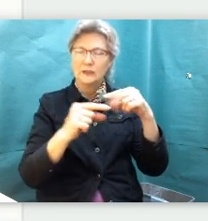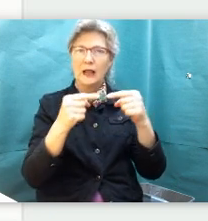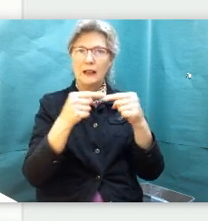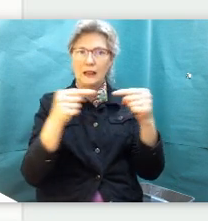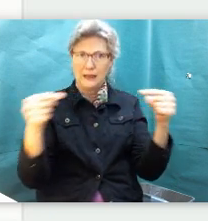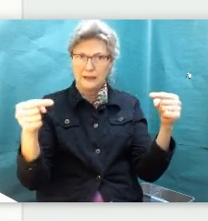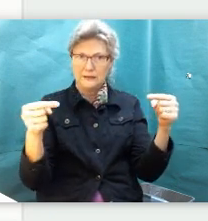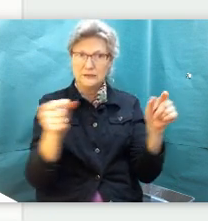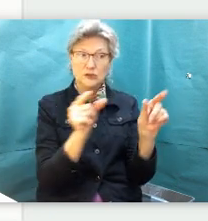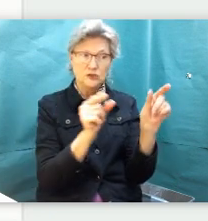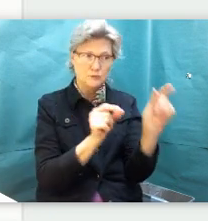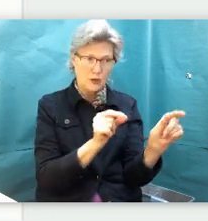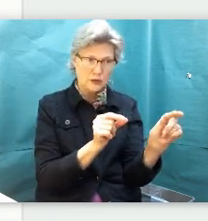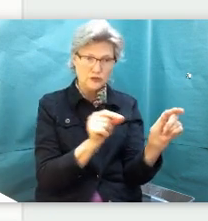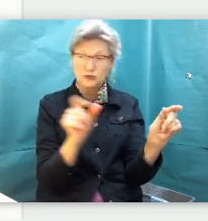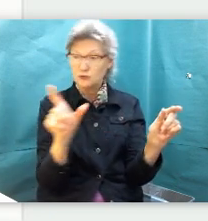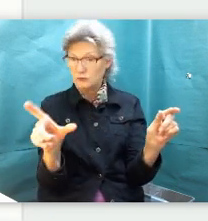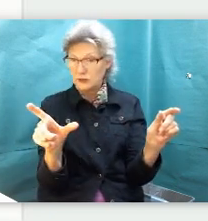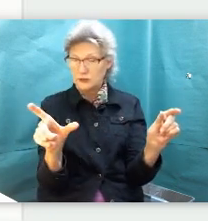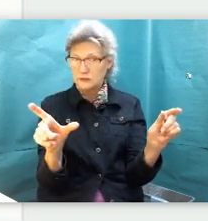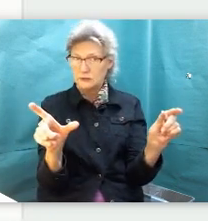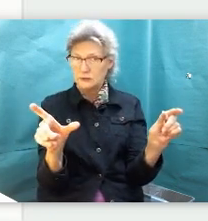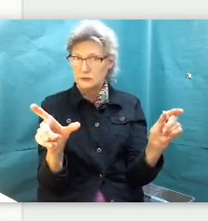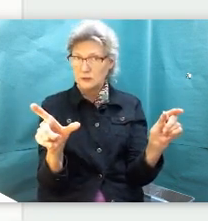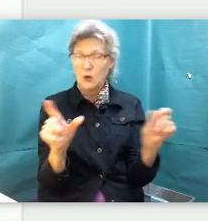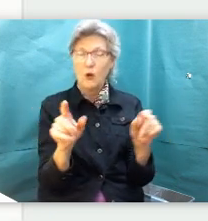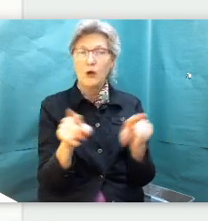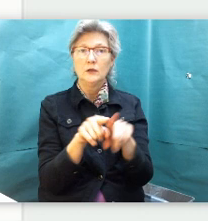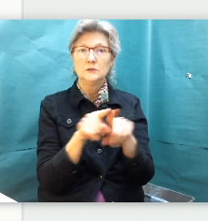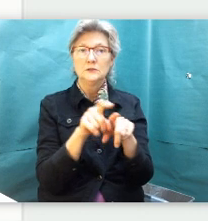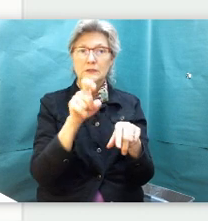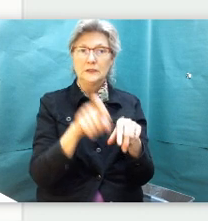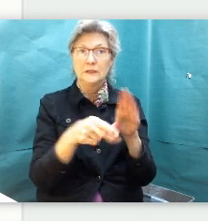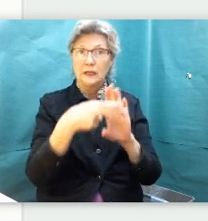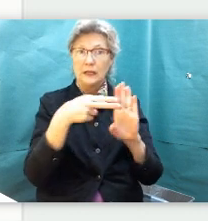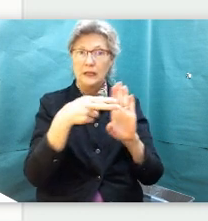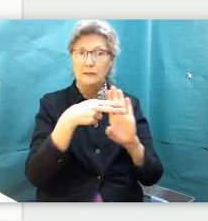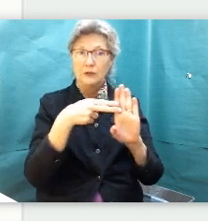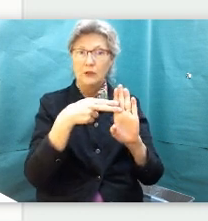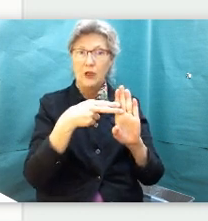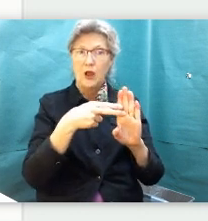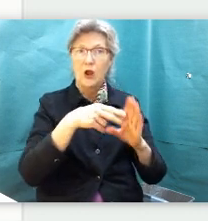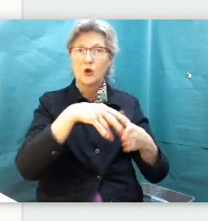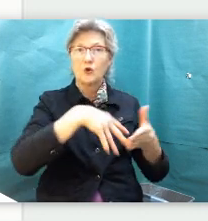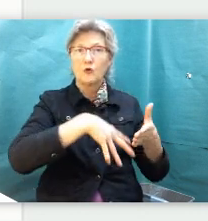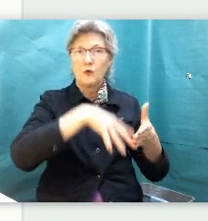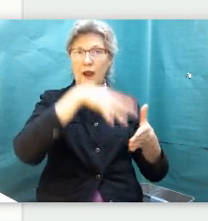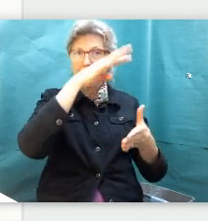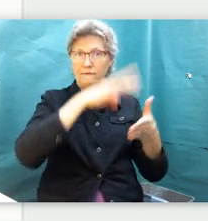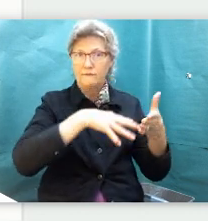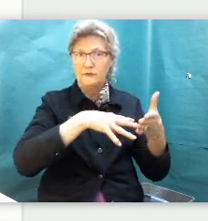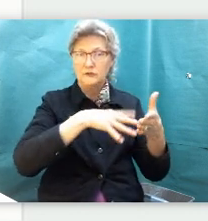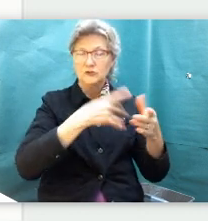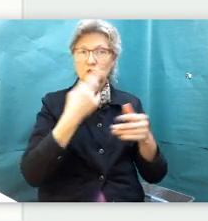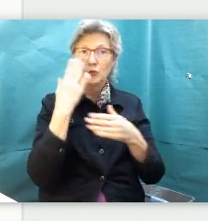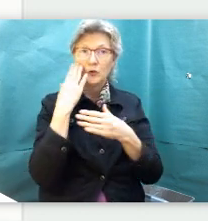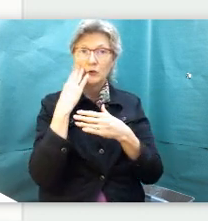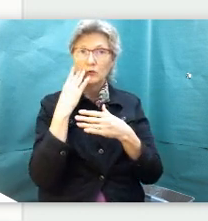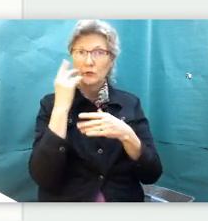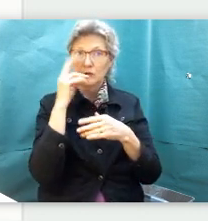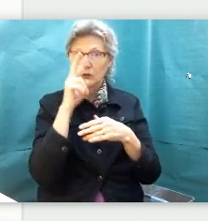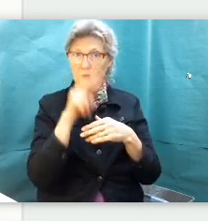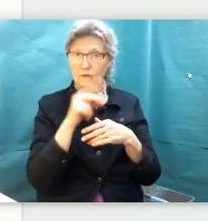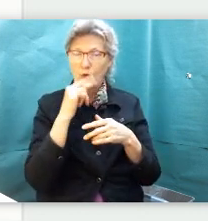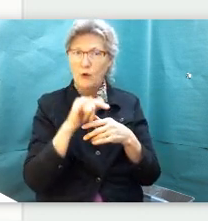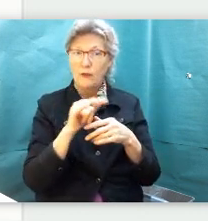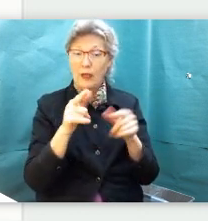least to greatest. We also need to label our graph so we know what we're looking at. And our label is length of buttons